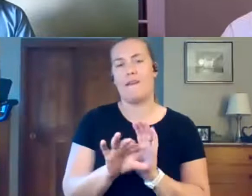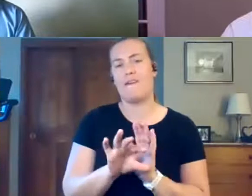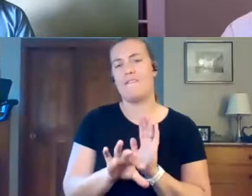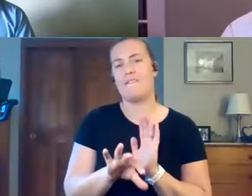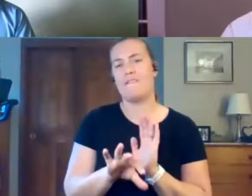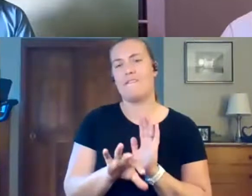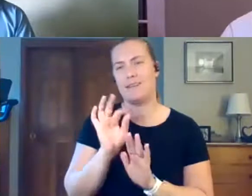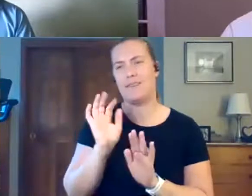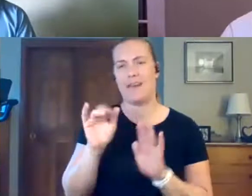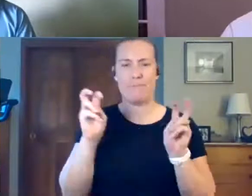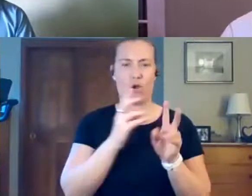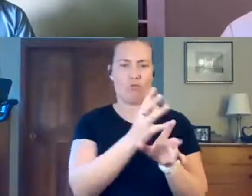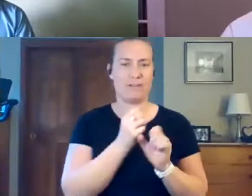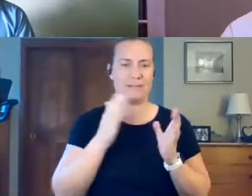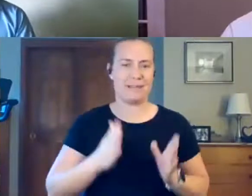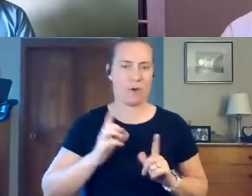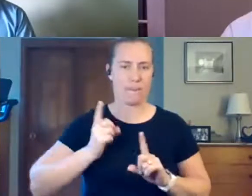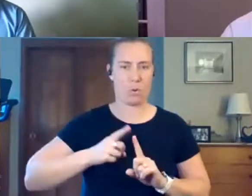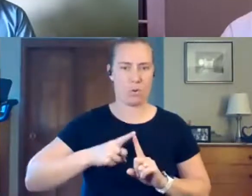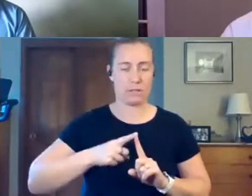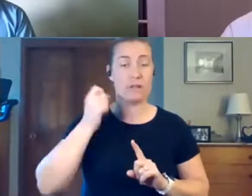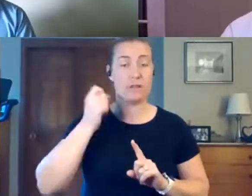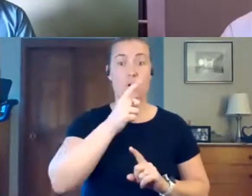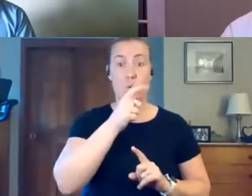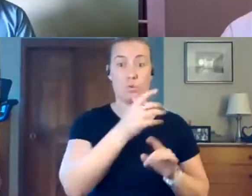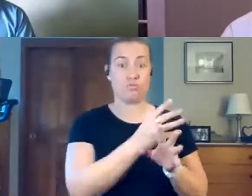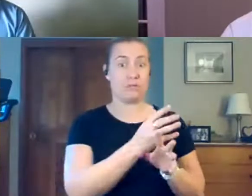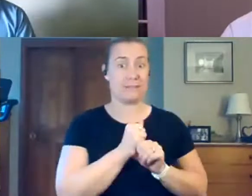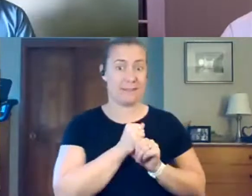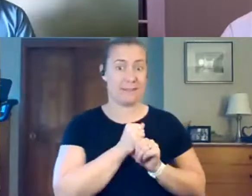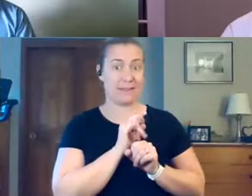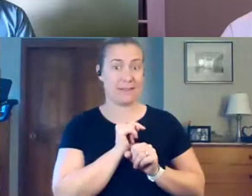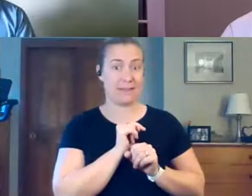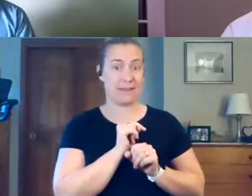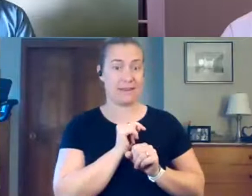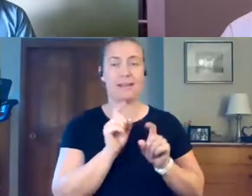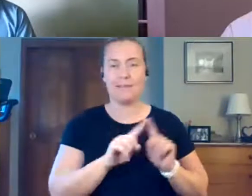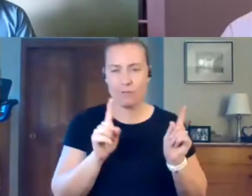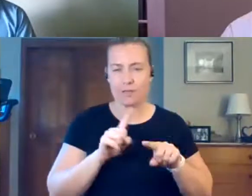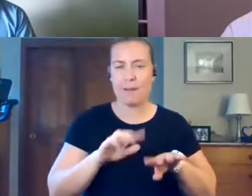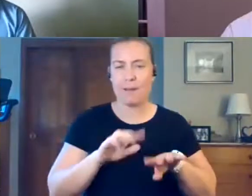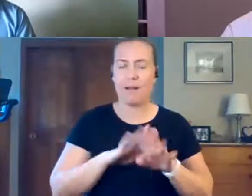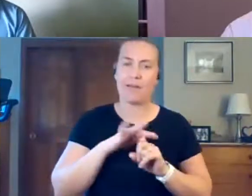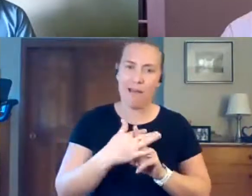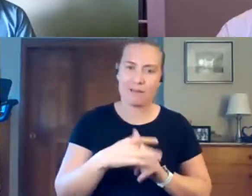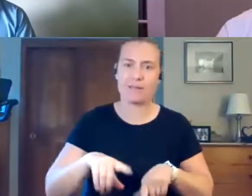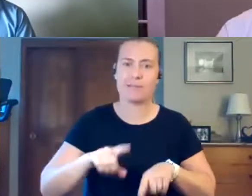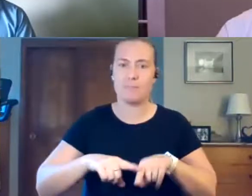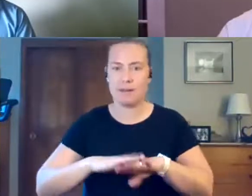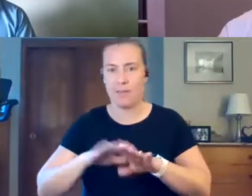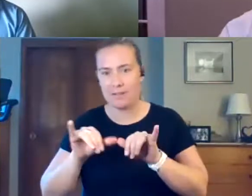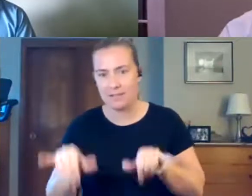receiver points, because those receivers may be different depending on the context, depending on the system. So is